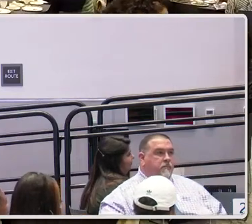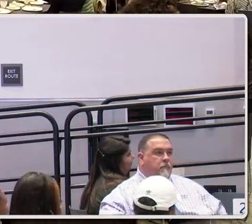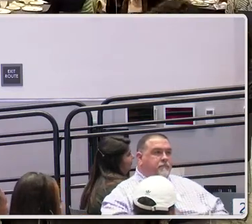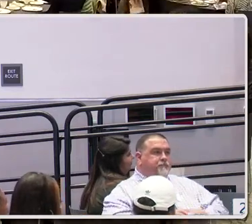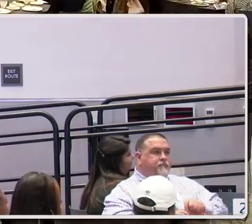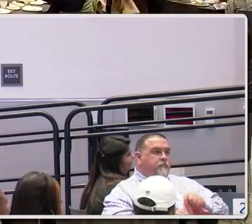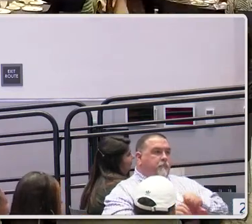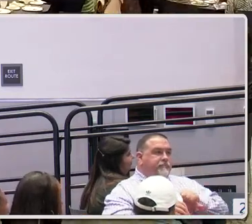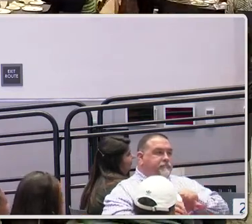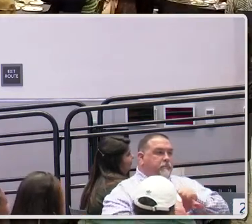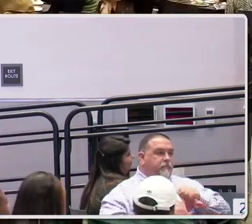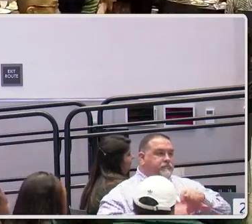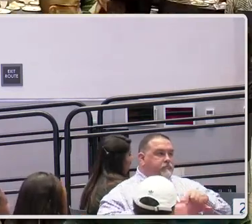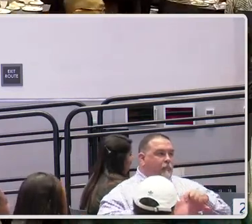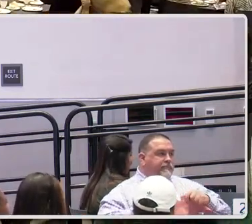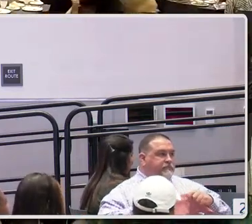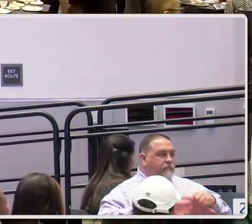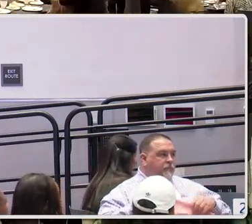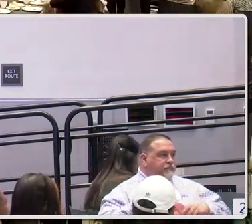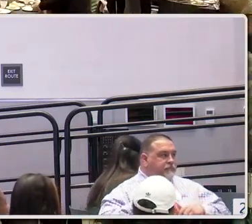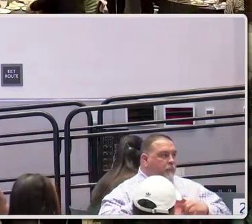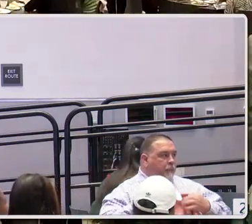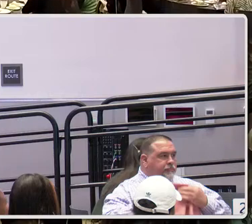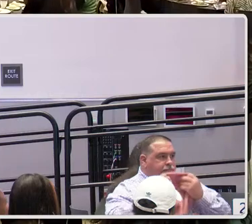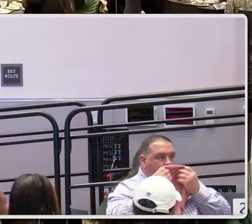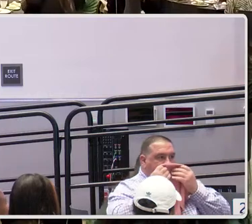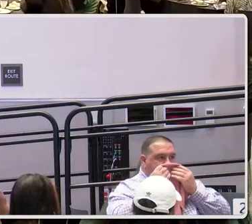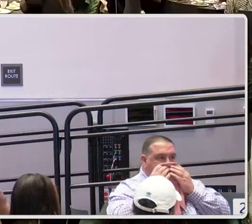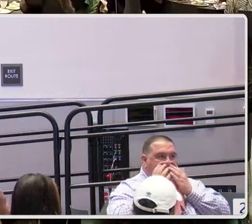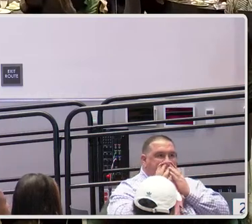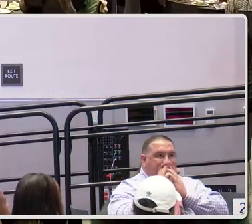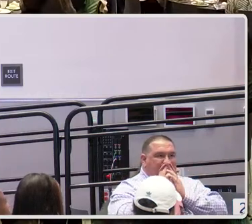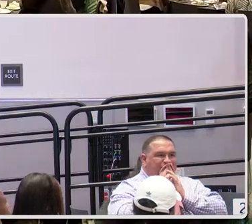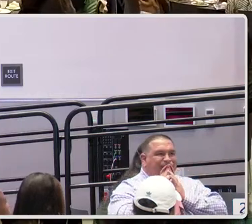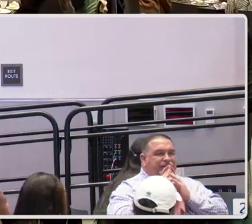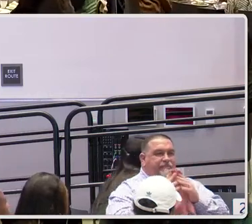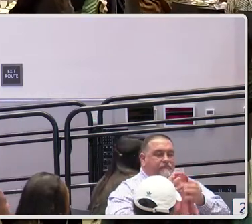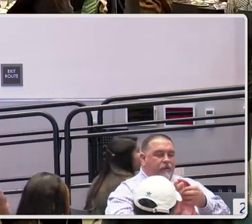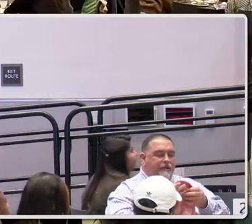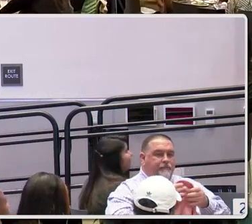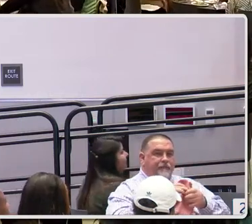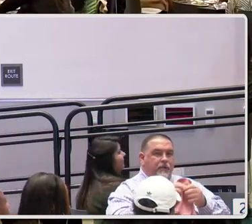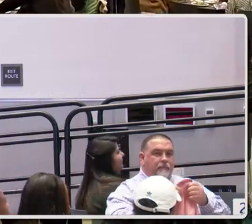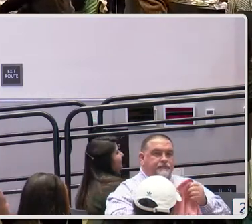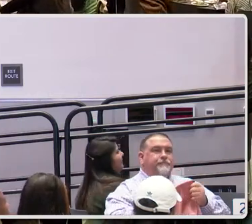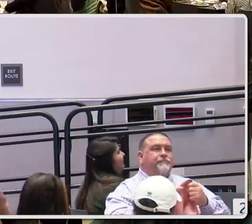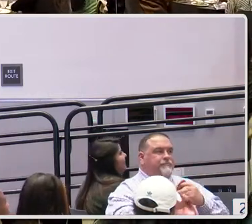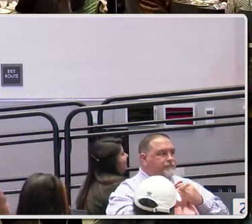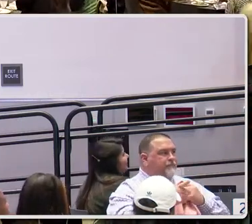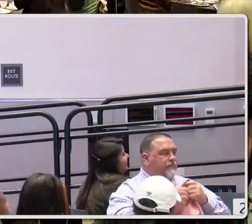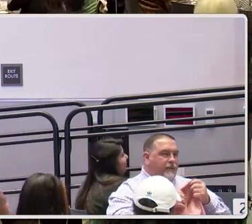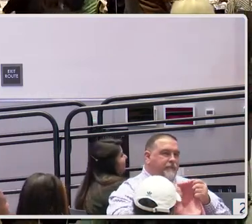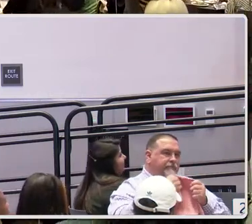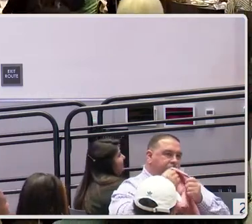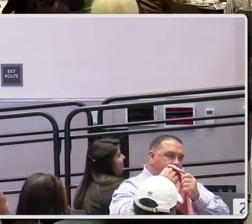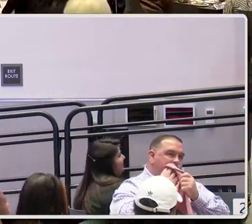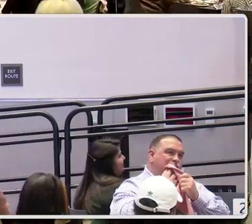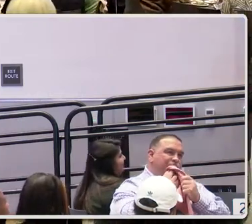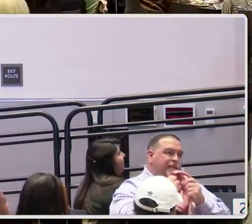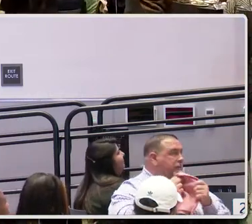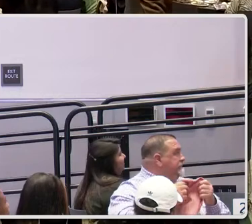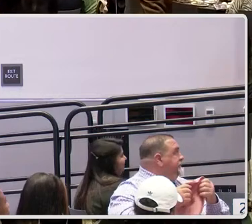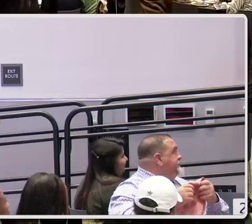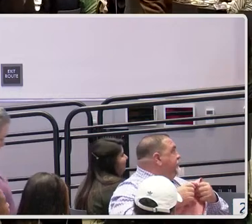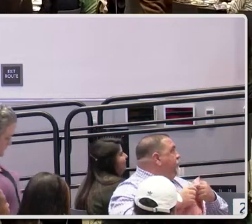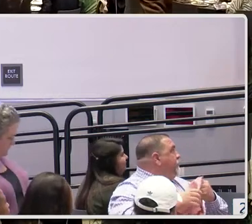did want to start the program. Hafade, Mt SAC Tatal Mano, Na'ansi Fafanagwe,